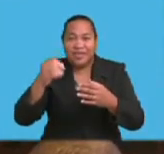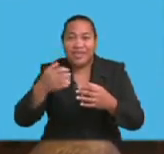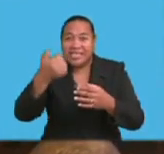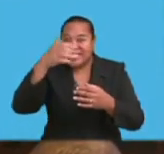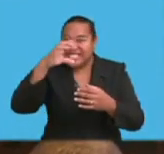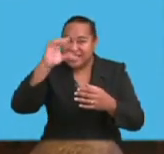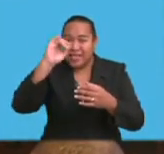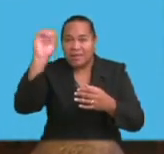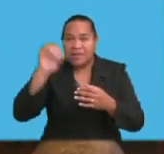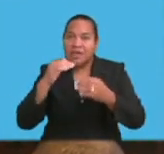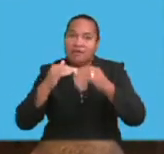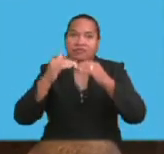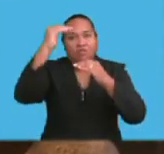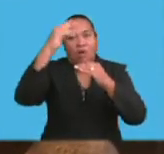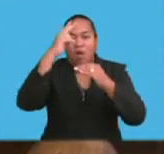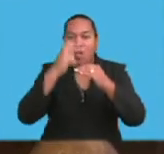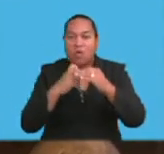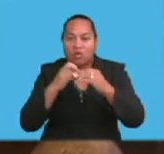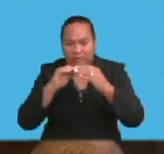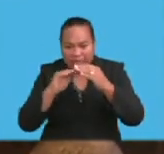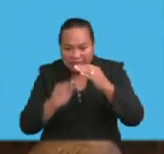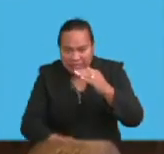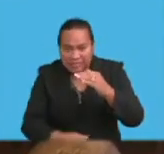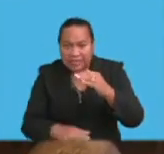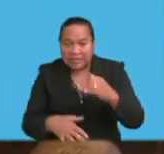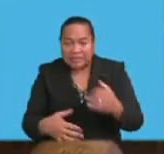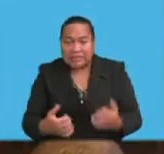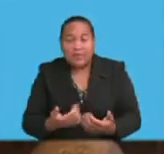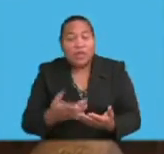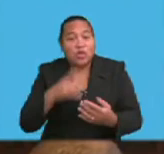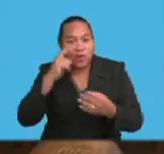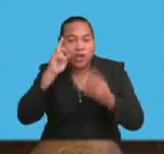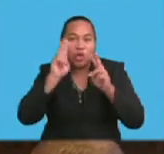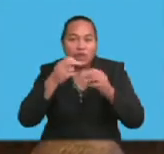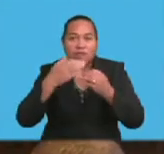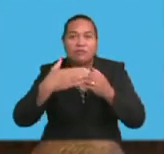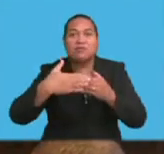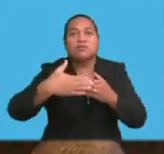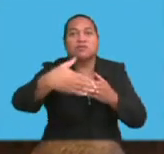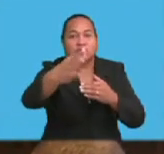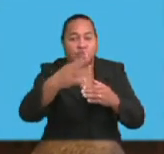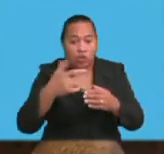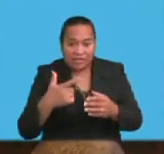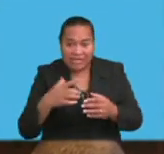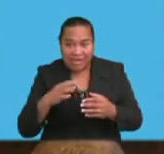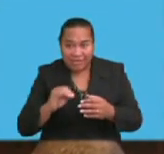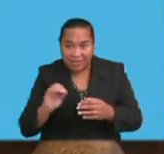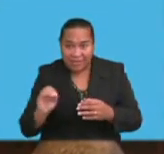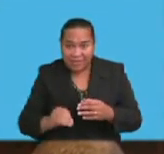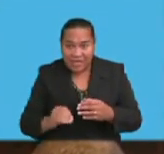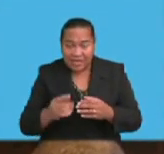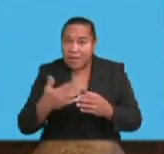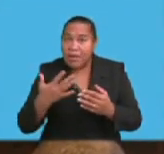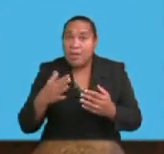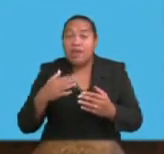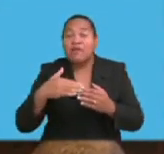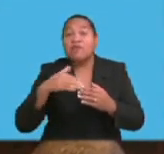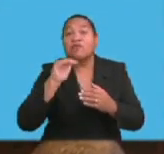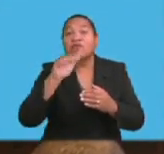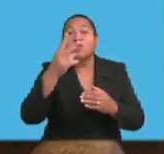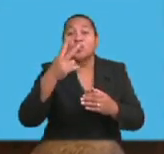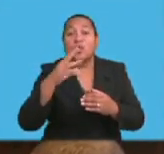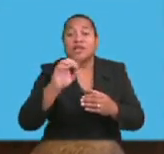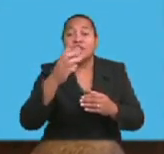40 years of age. And looking long-term strategically, that 70% will, in about 20 to 30 years'